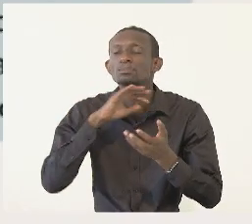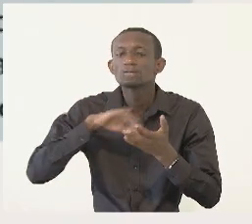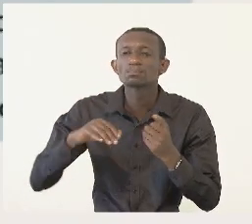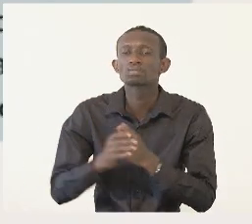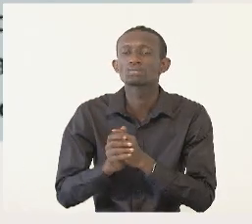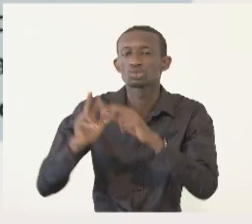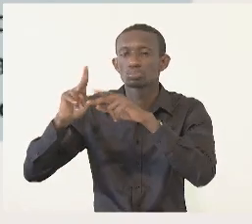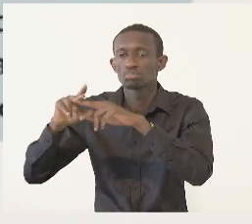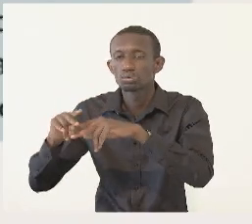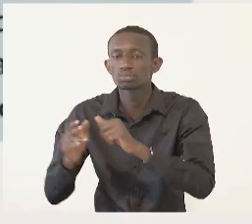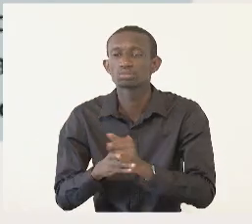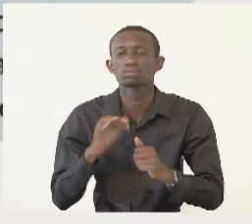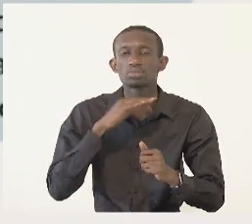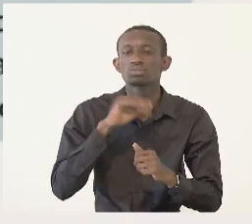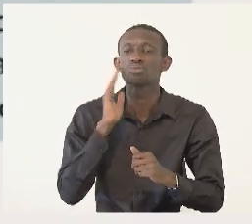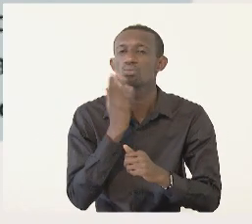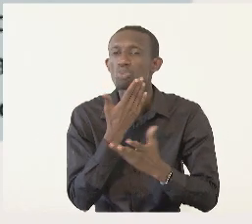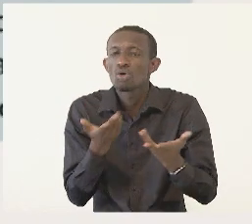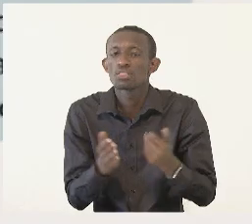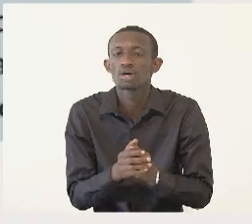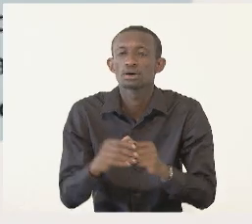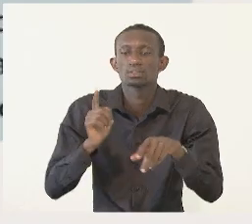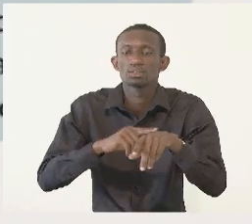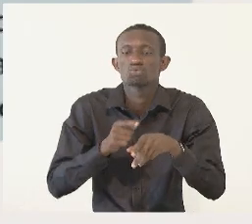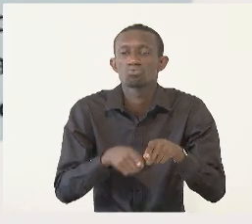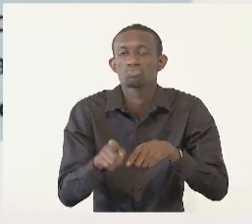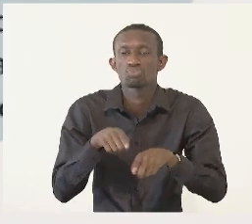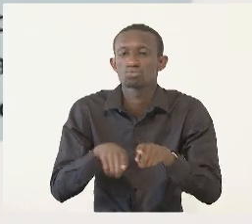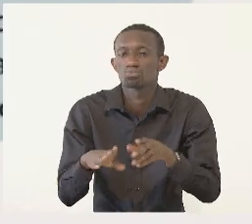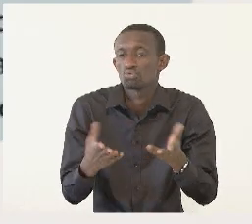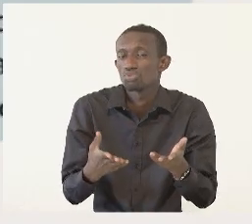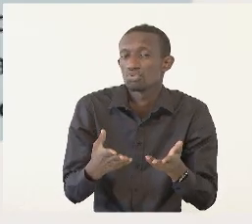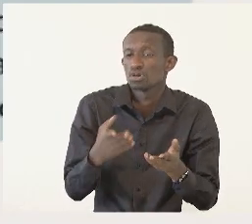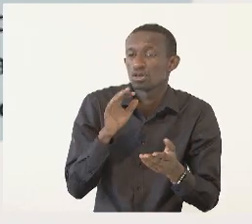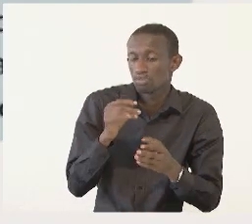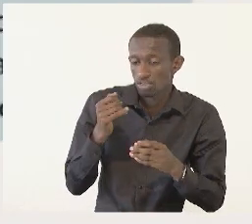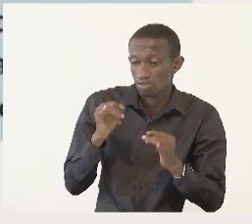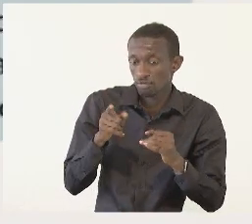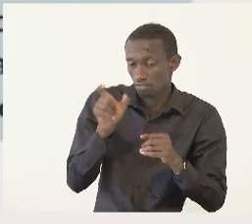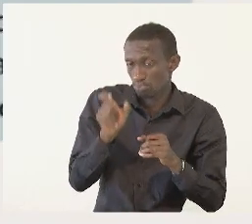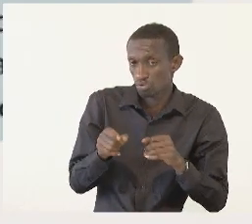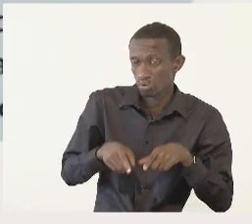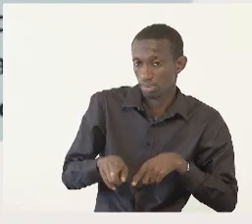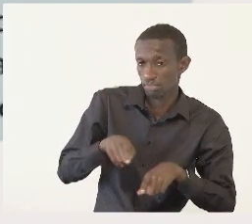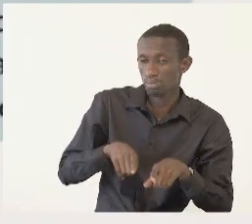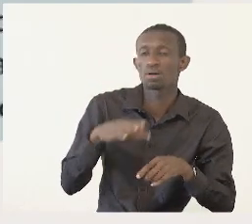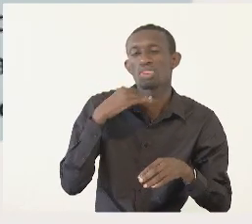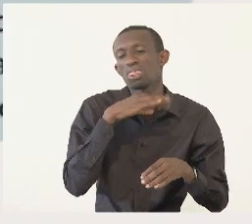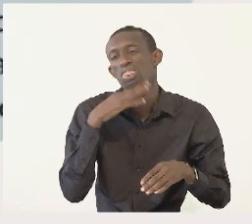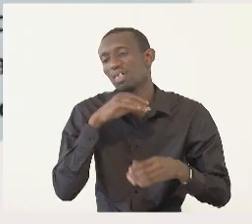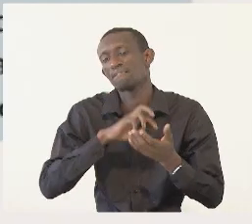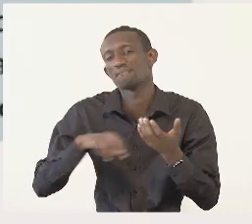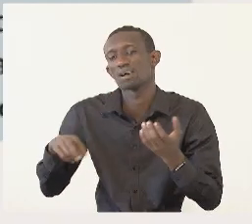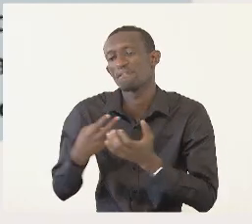even nitrogenous waste product in form of urine. So urine, these waste products are passing through the body, are going to be removed from the body